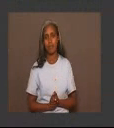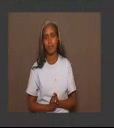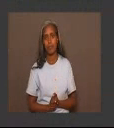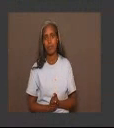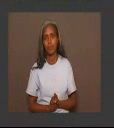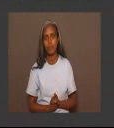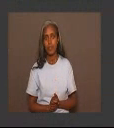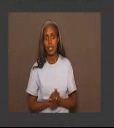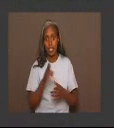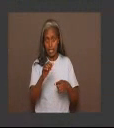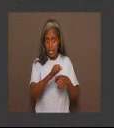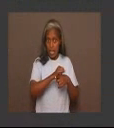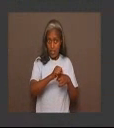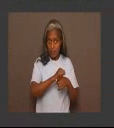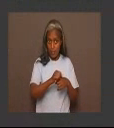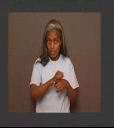As an activity,